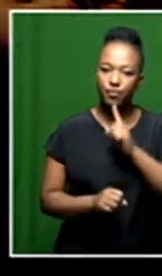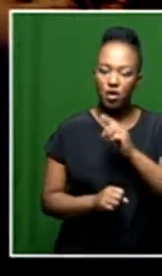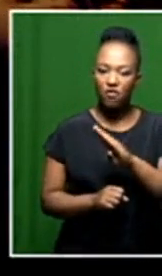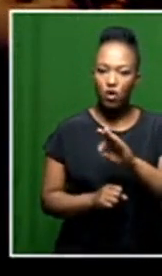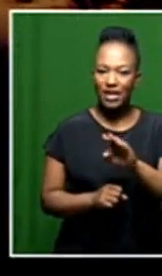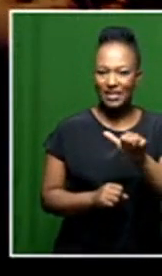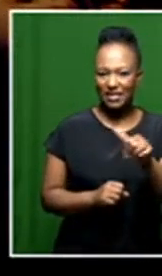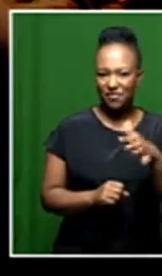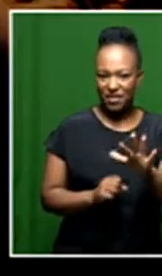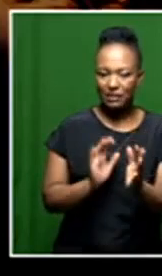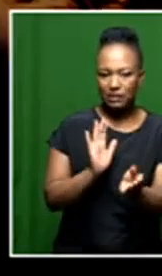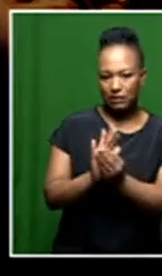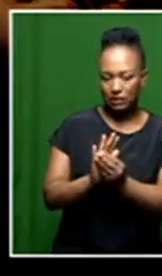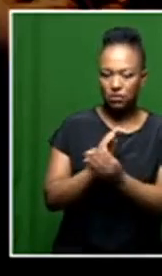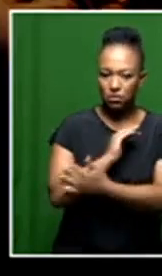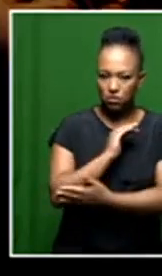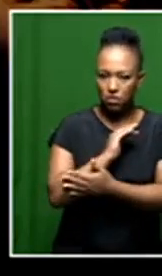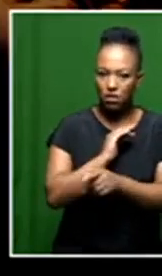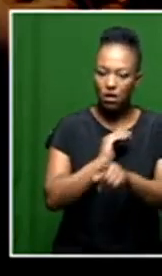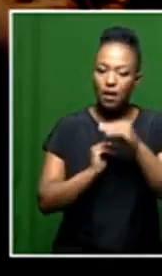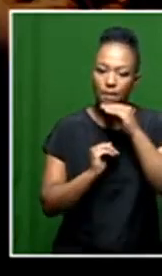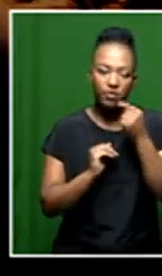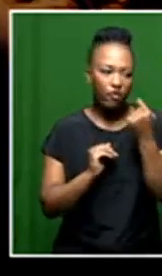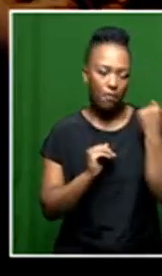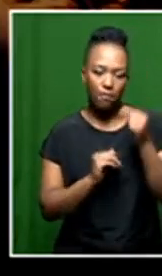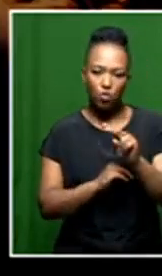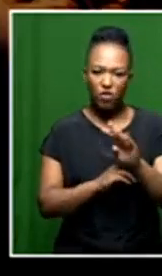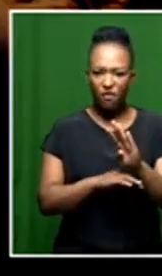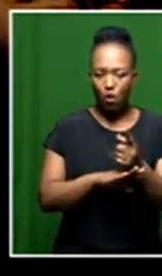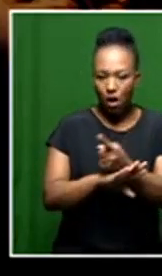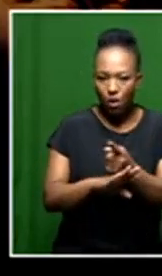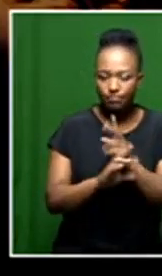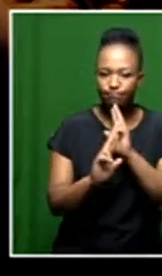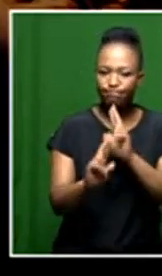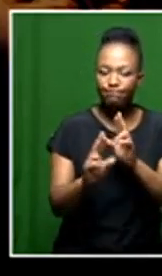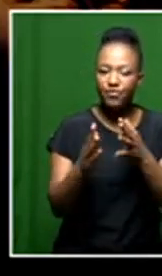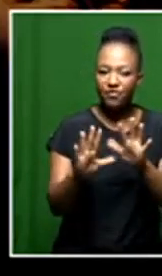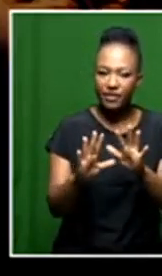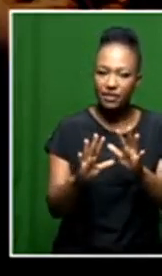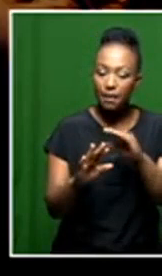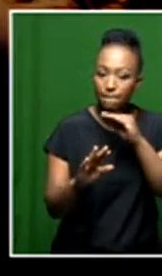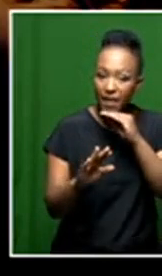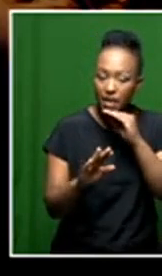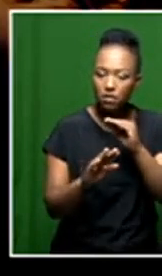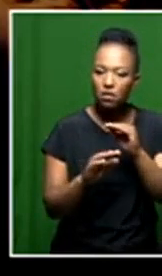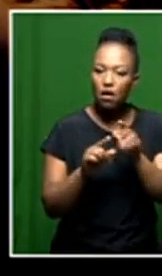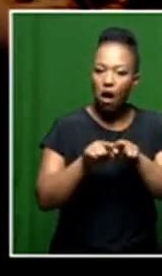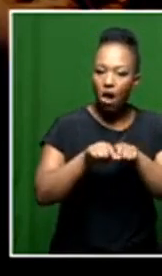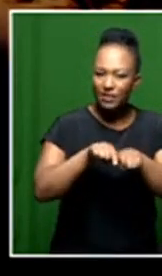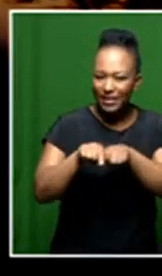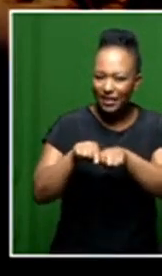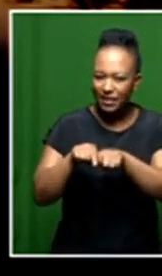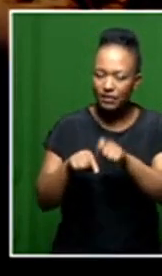new COVID-19 infections in the country. And this, of course, over the latest 24-hour reporting period. And it keeps the country's positivity rate